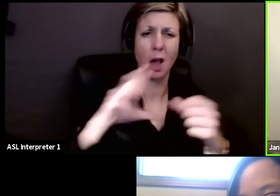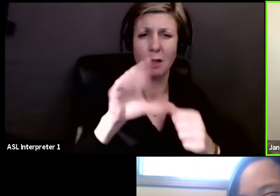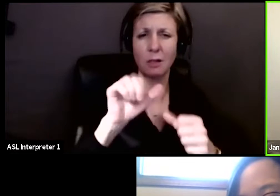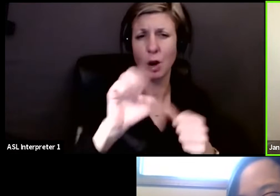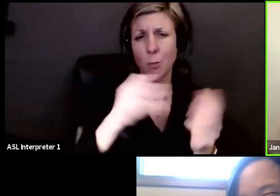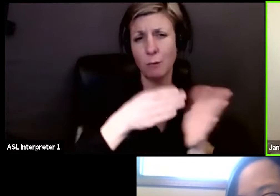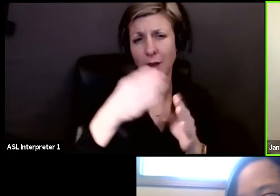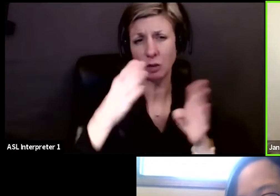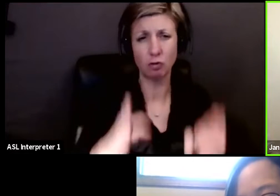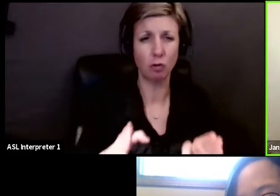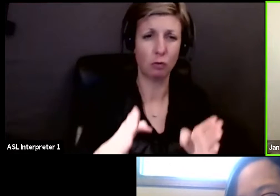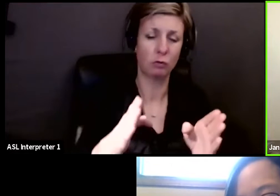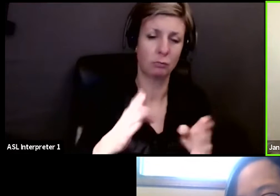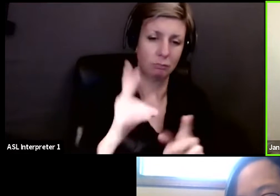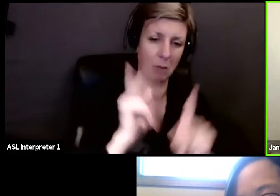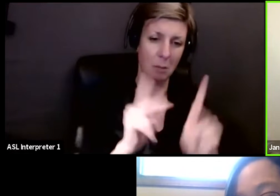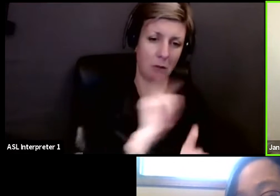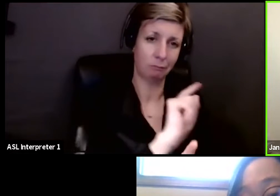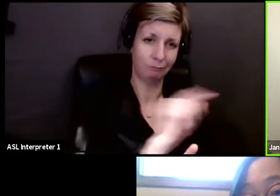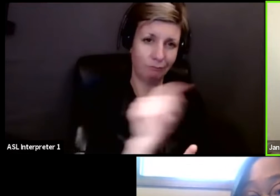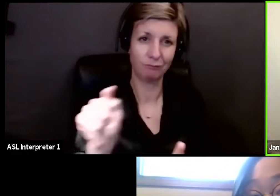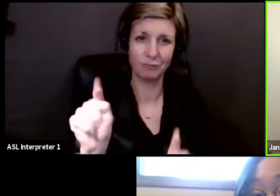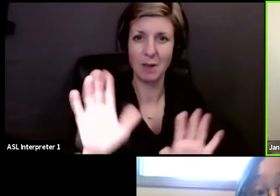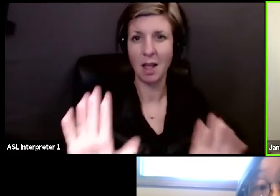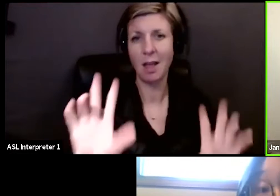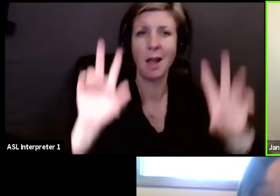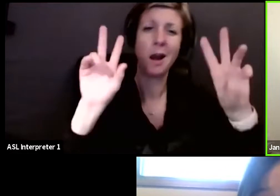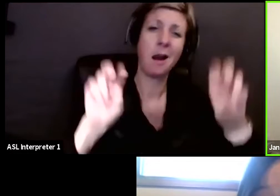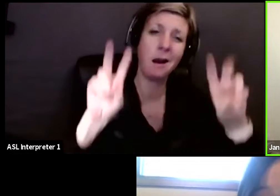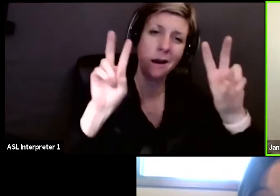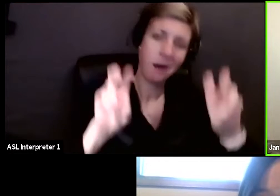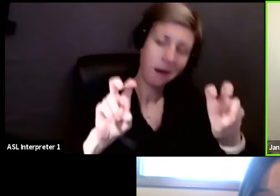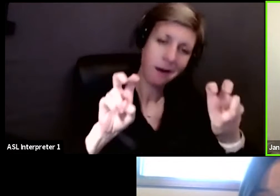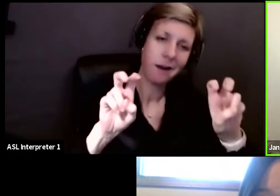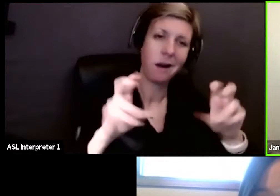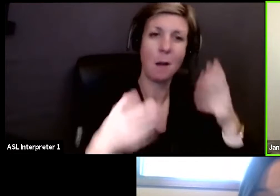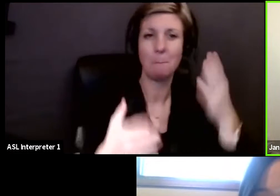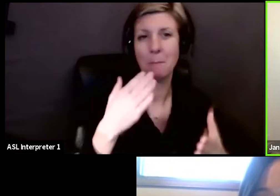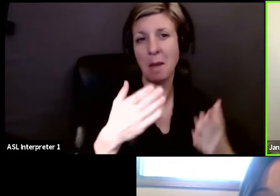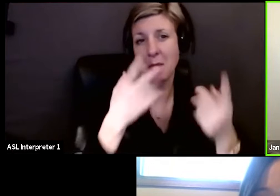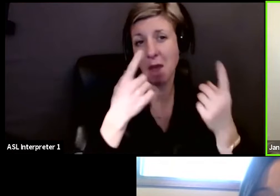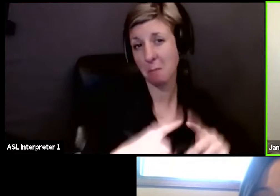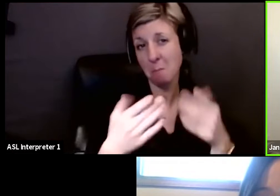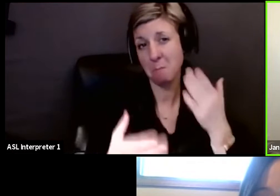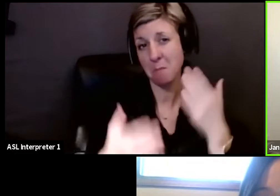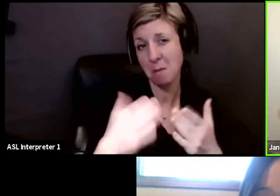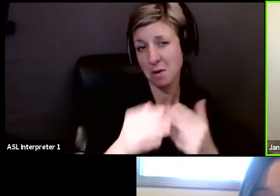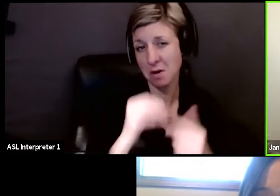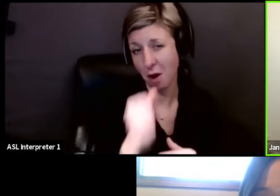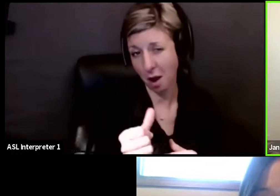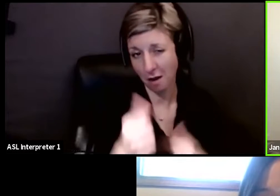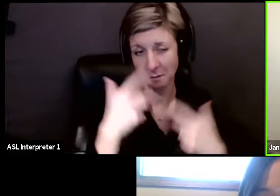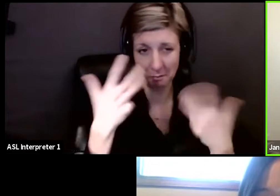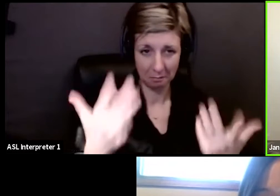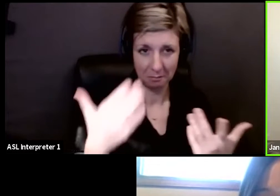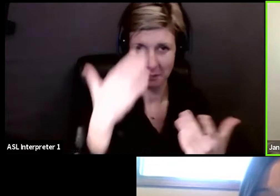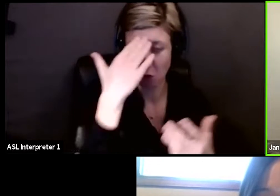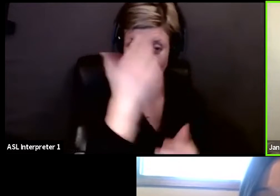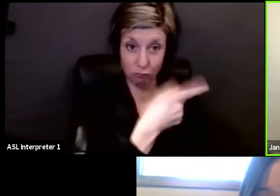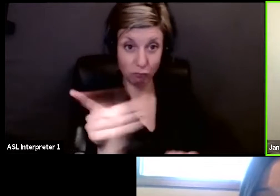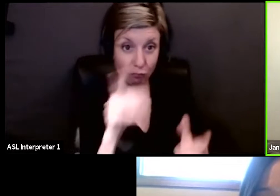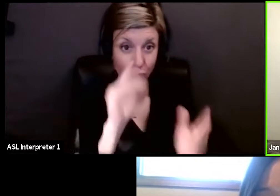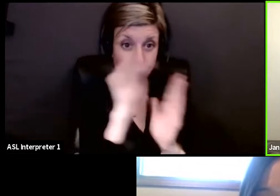And also, these things allegedly happened to me. Allegedly, like when you're taking notes, when you're writing this down, just